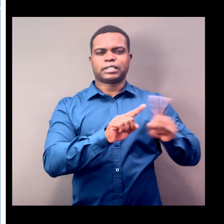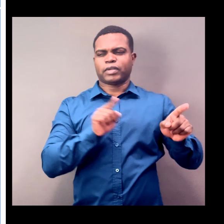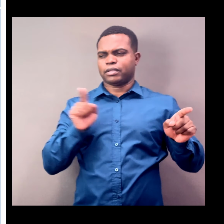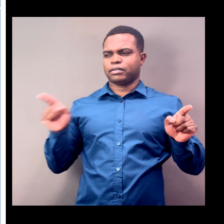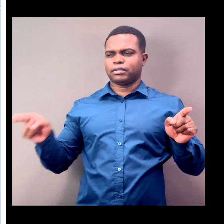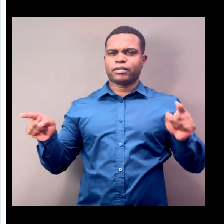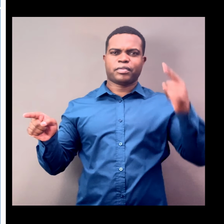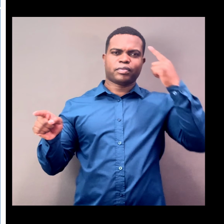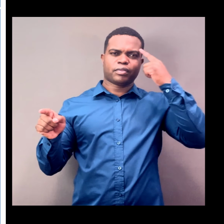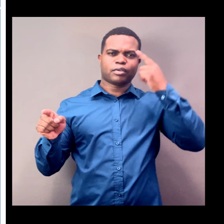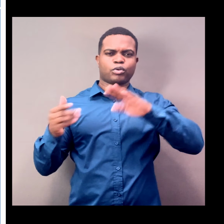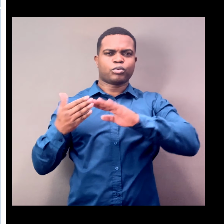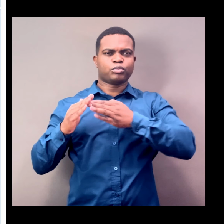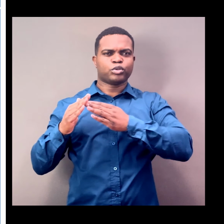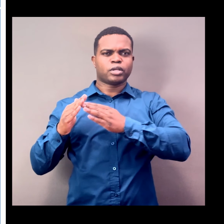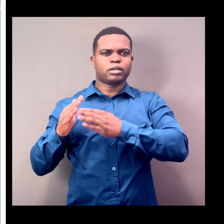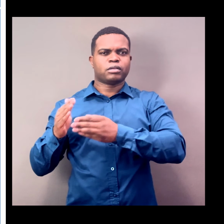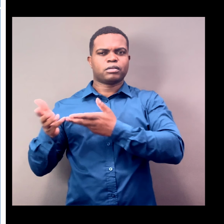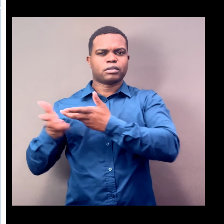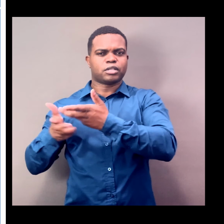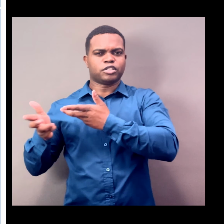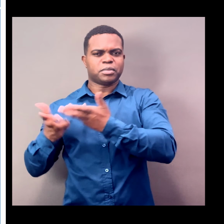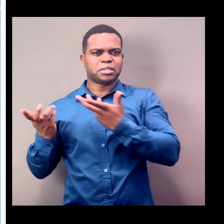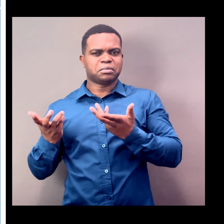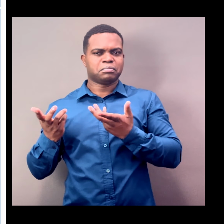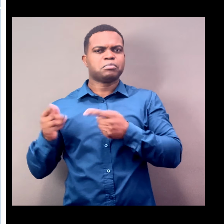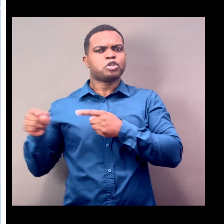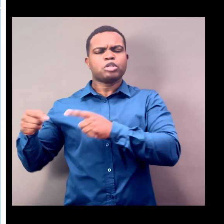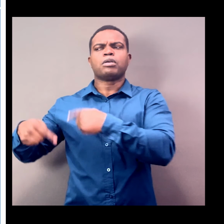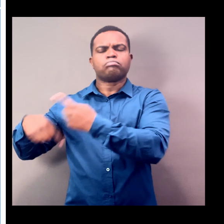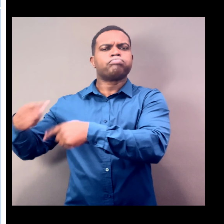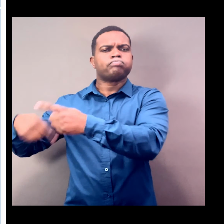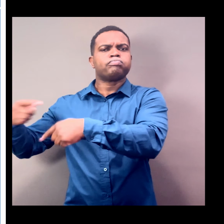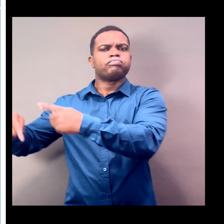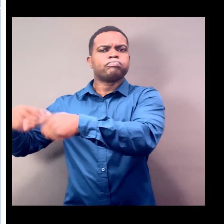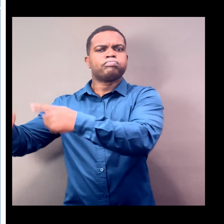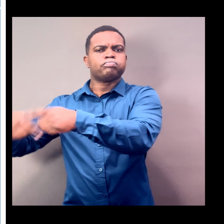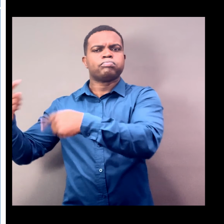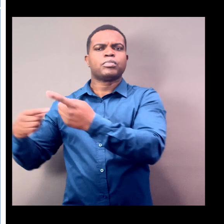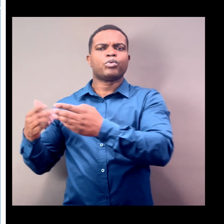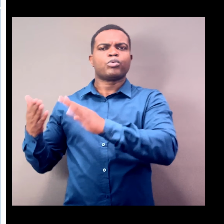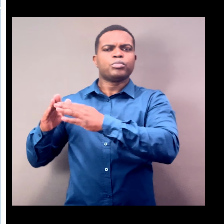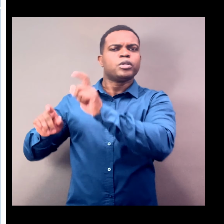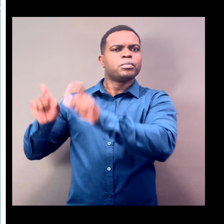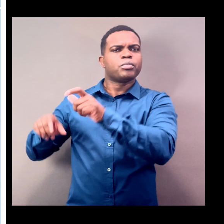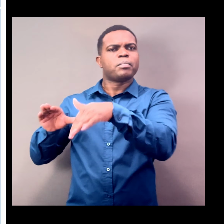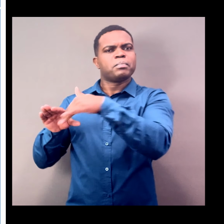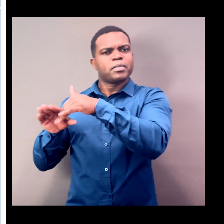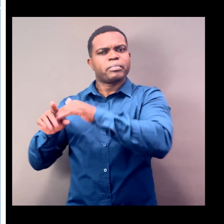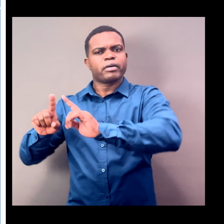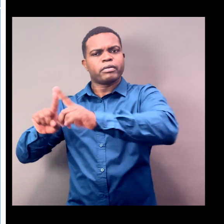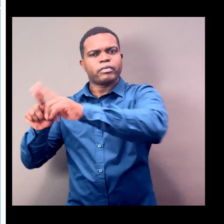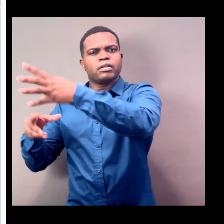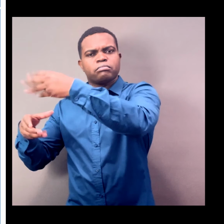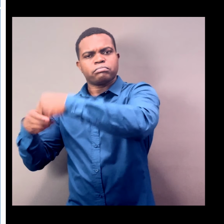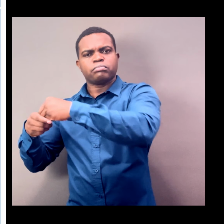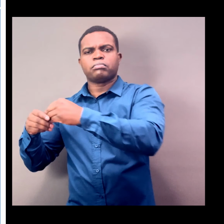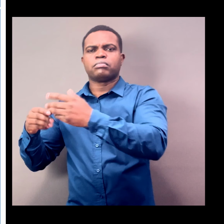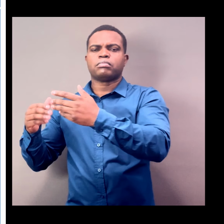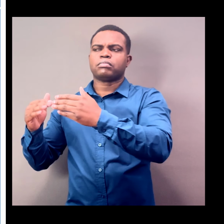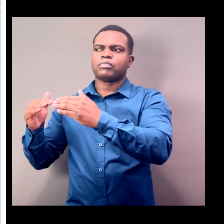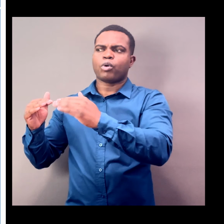think about community engagement as an ongoing conversation where community members and organizations